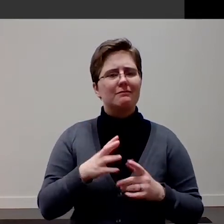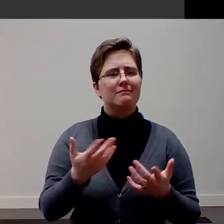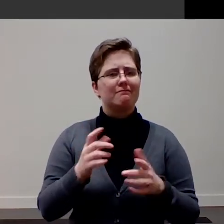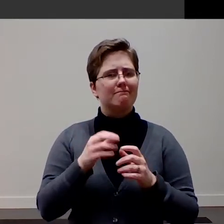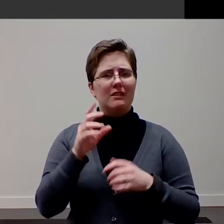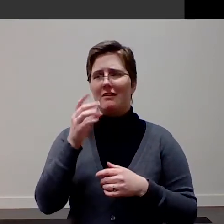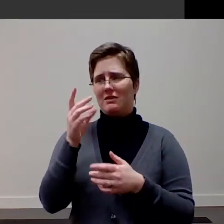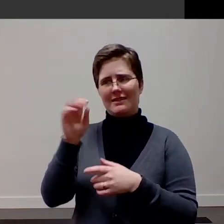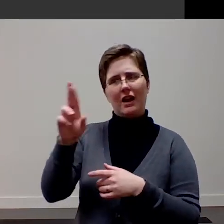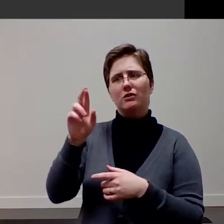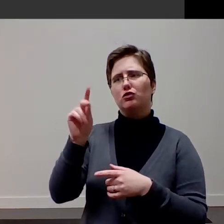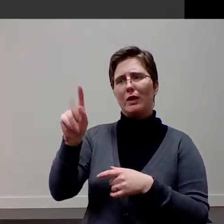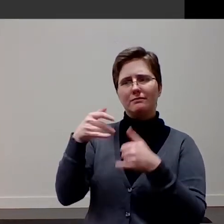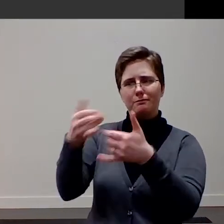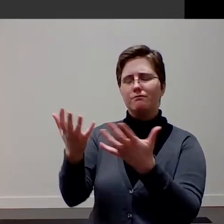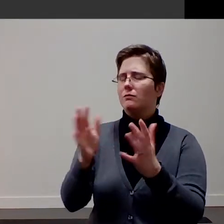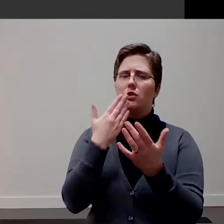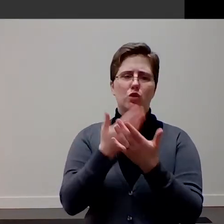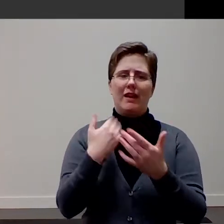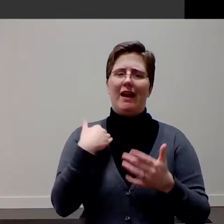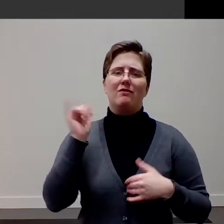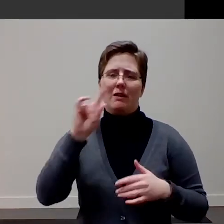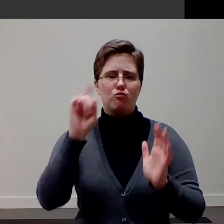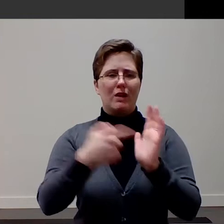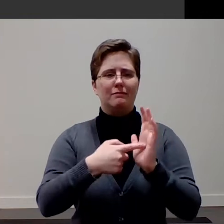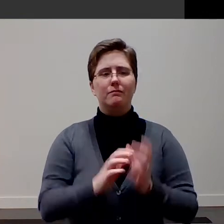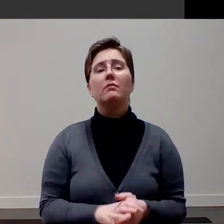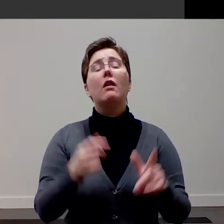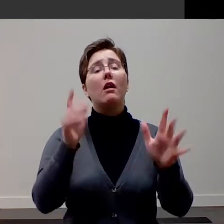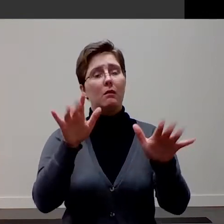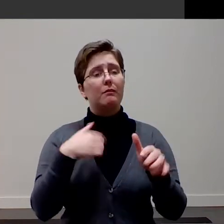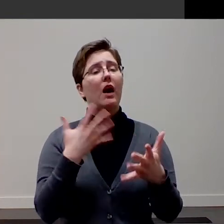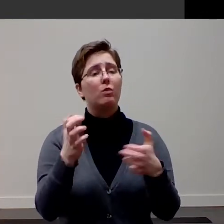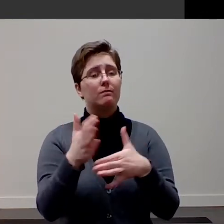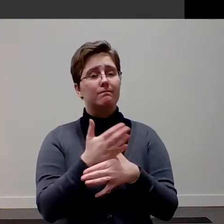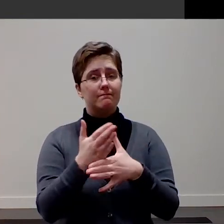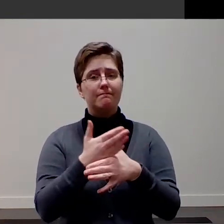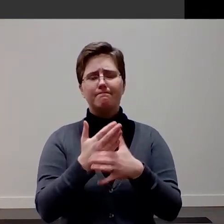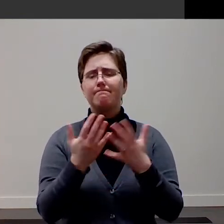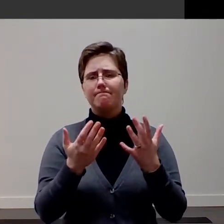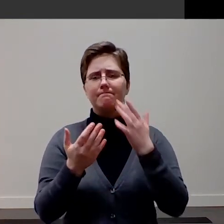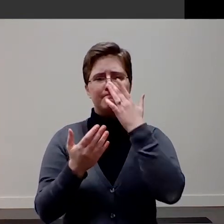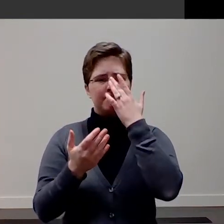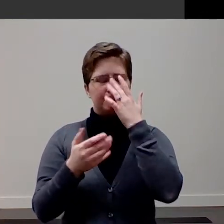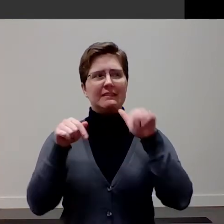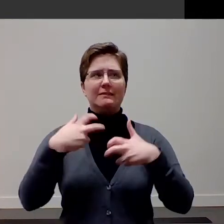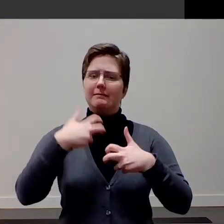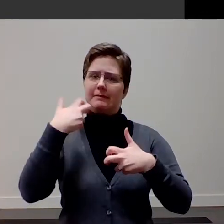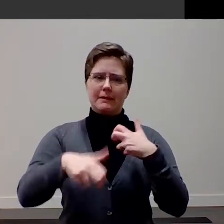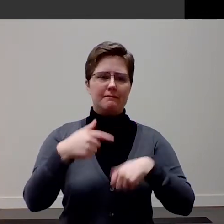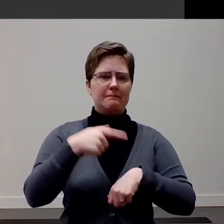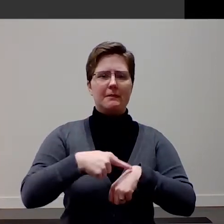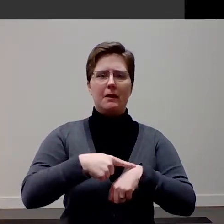Durant. So it's good that we have that representation. But I do want to share that, you know, this is a tough time